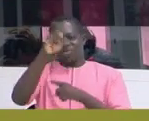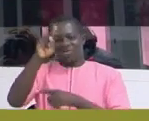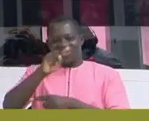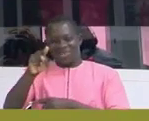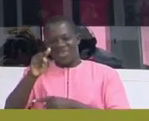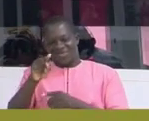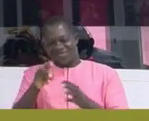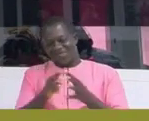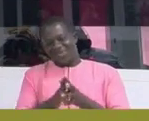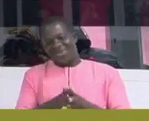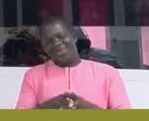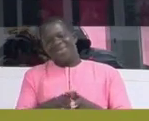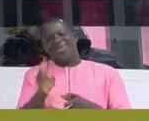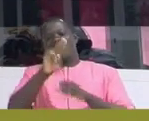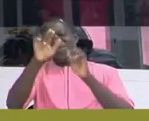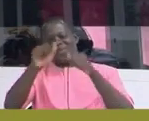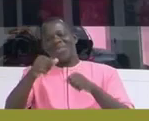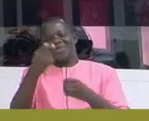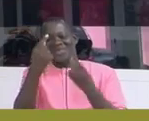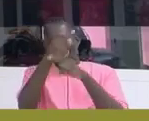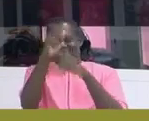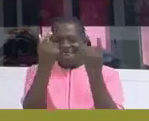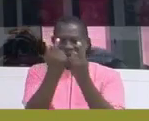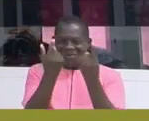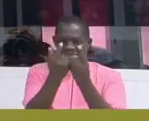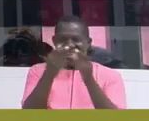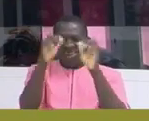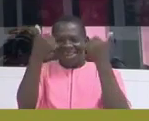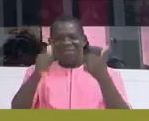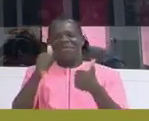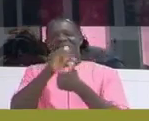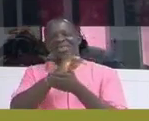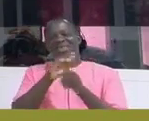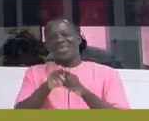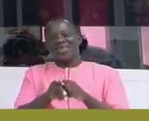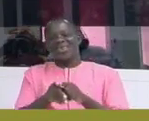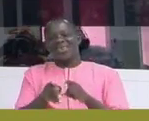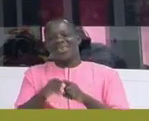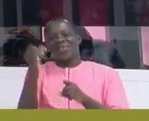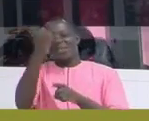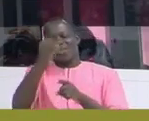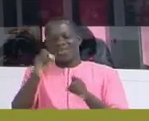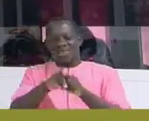everything from number one to Z, it will not end today.